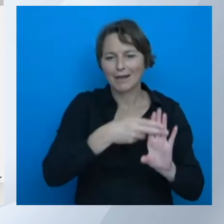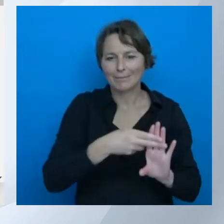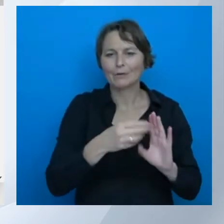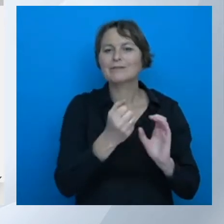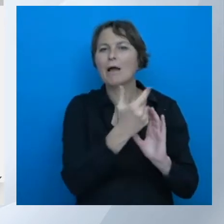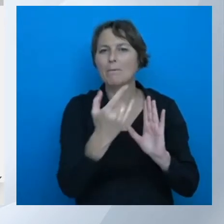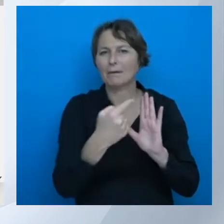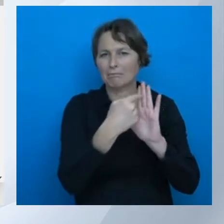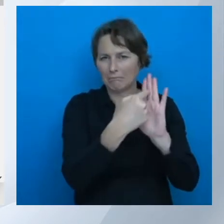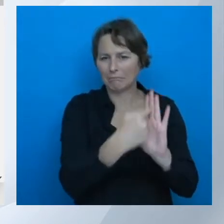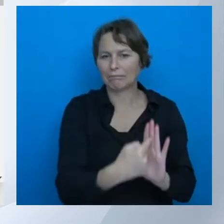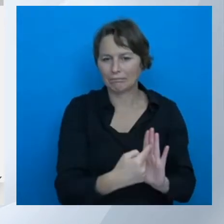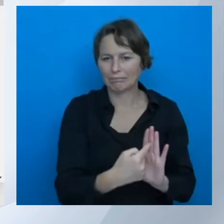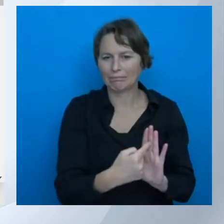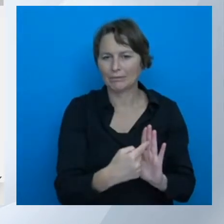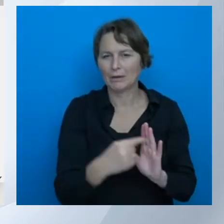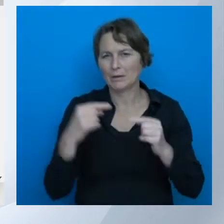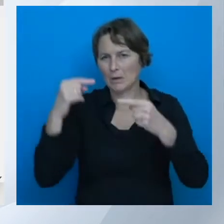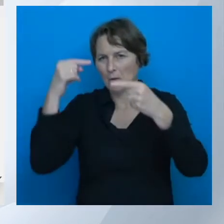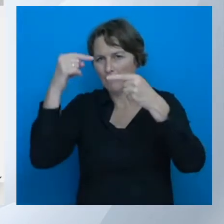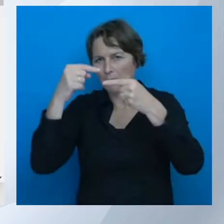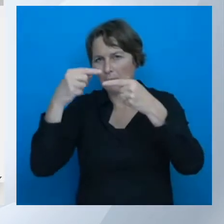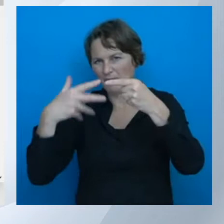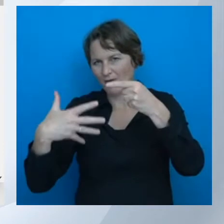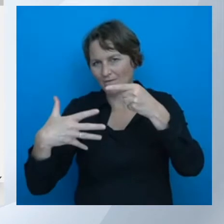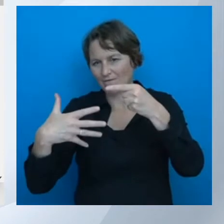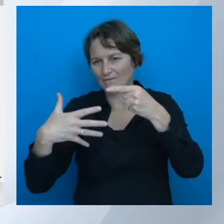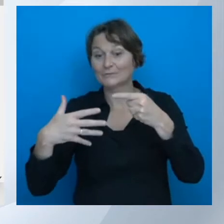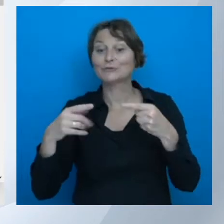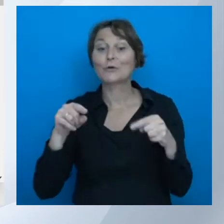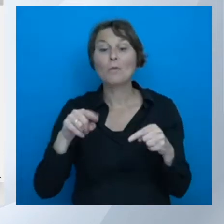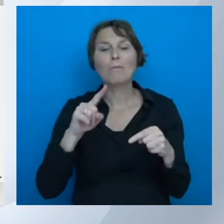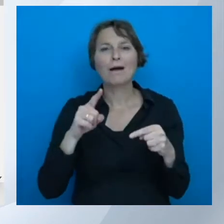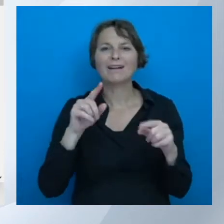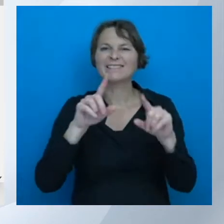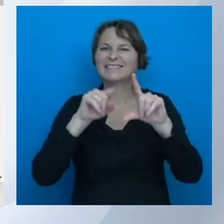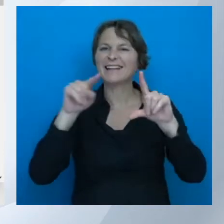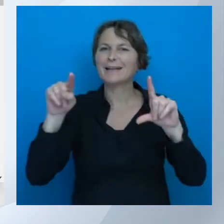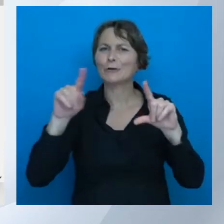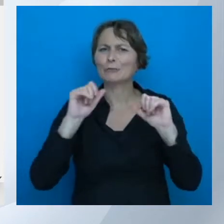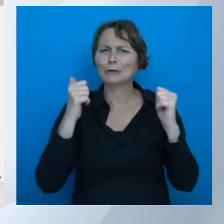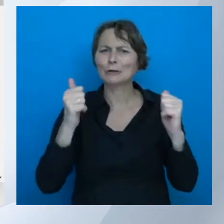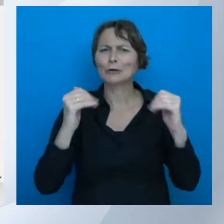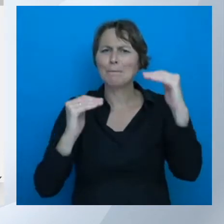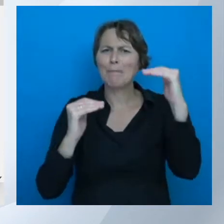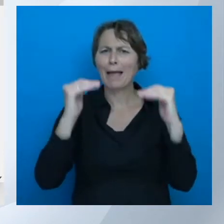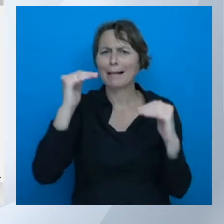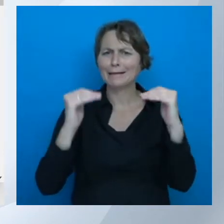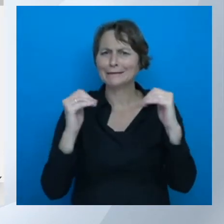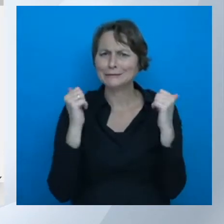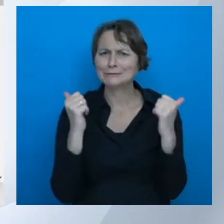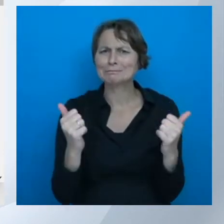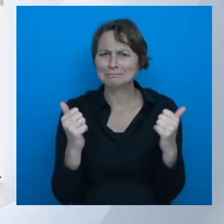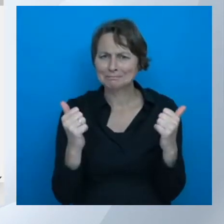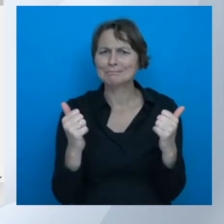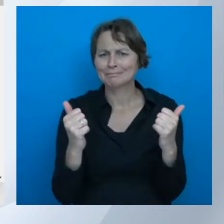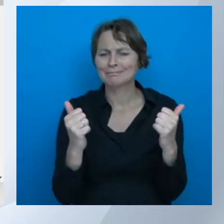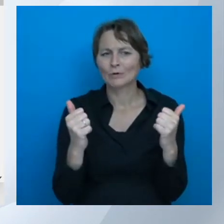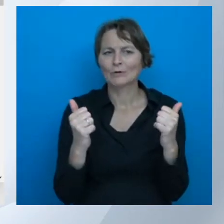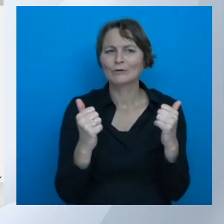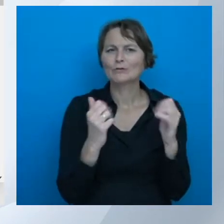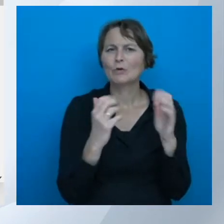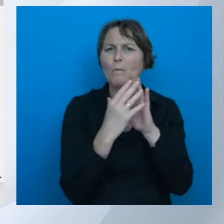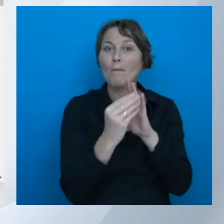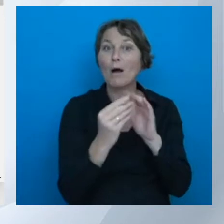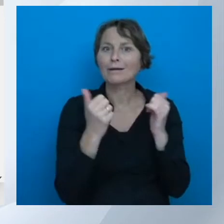see that the data is nicely balanced. So it is really good because the model gets a similar number of examples for